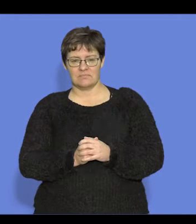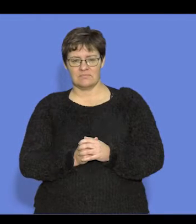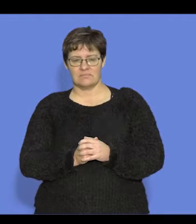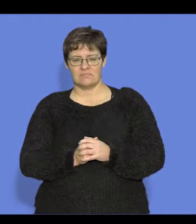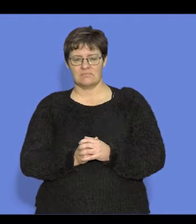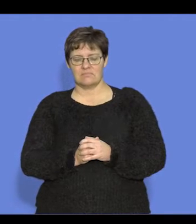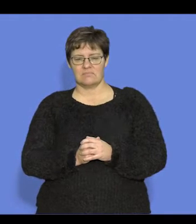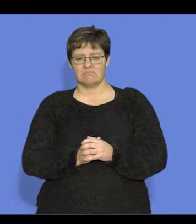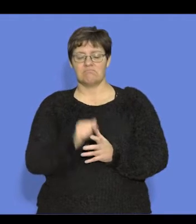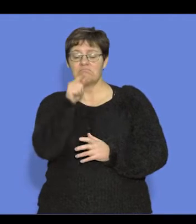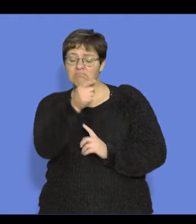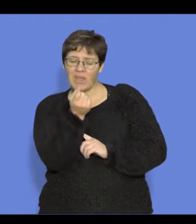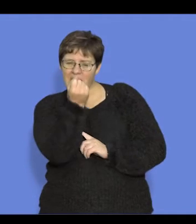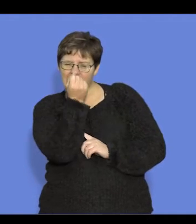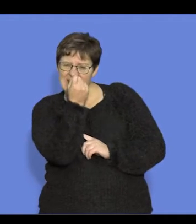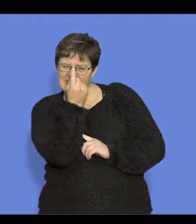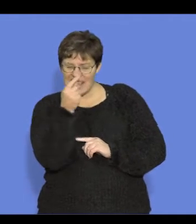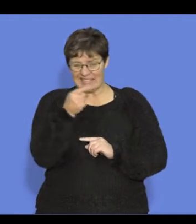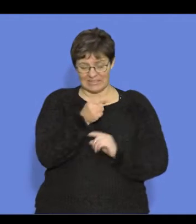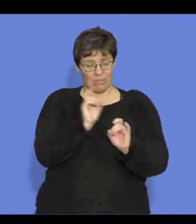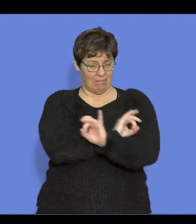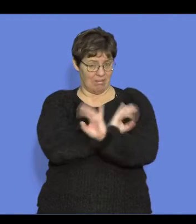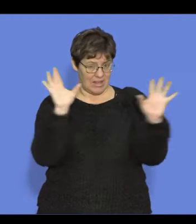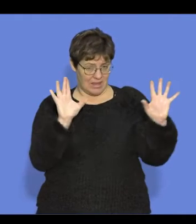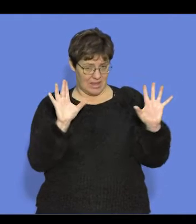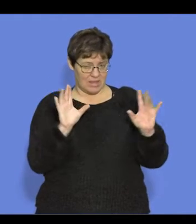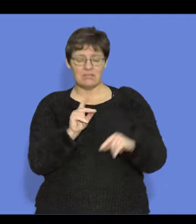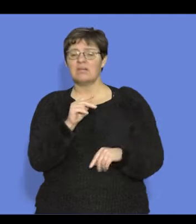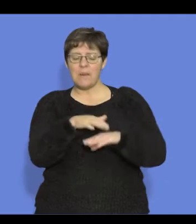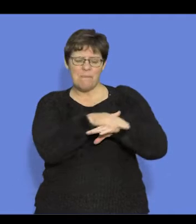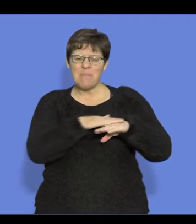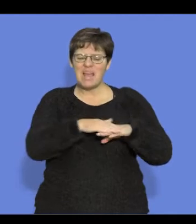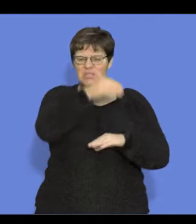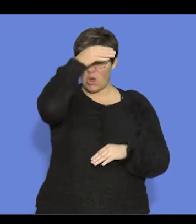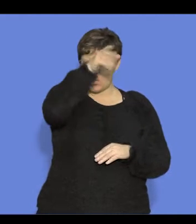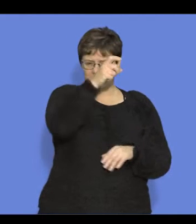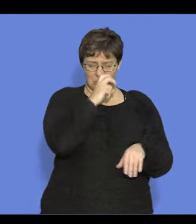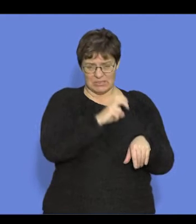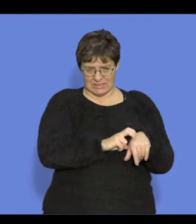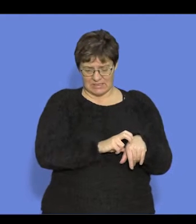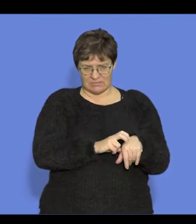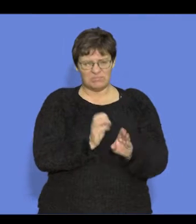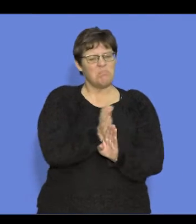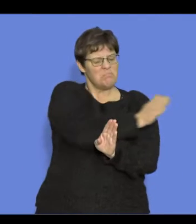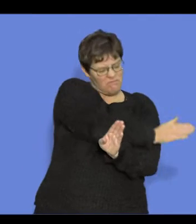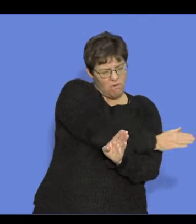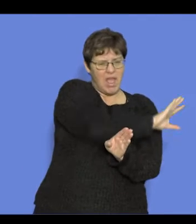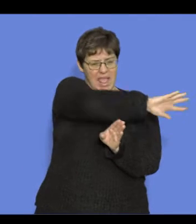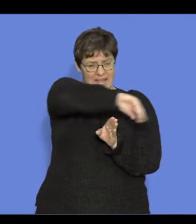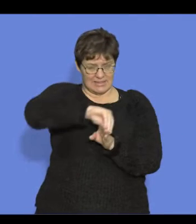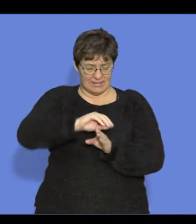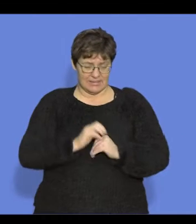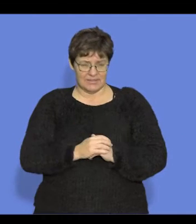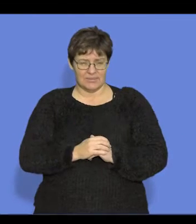To be able to understand this section, you need certain basic concepts from the lessons we've done in the past,